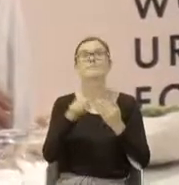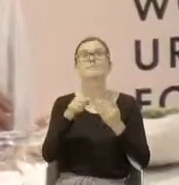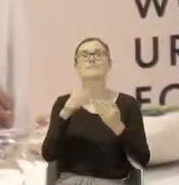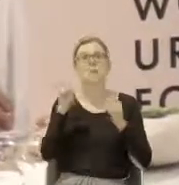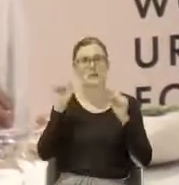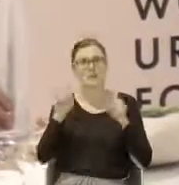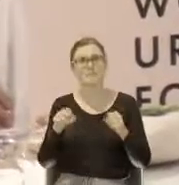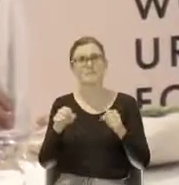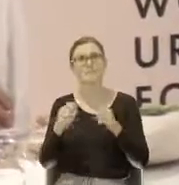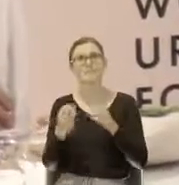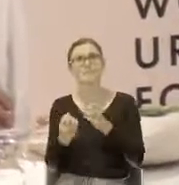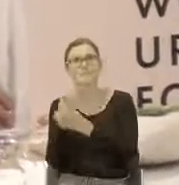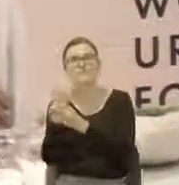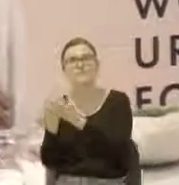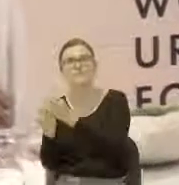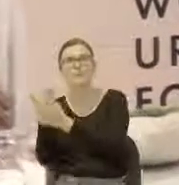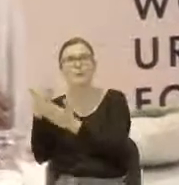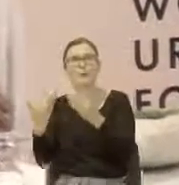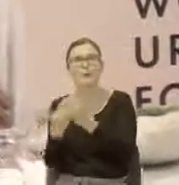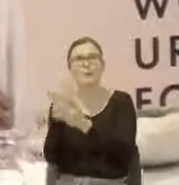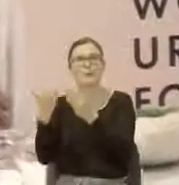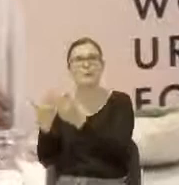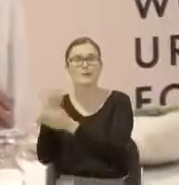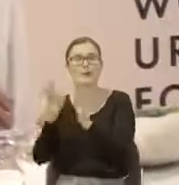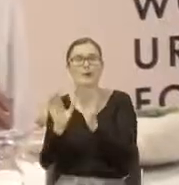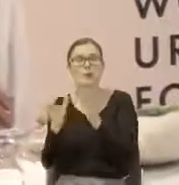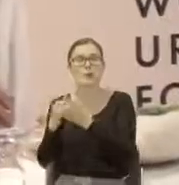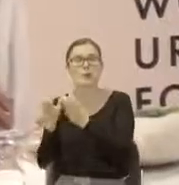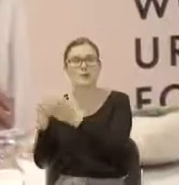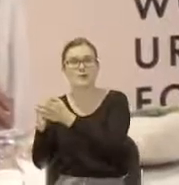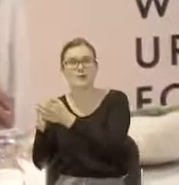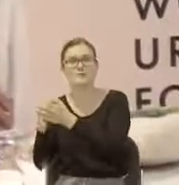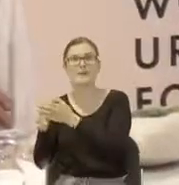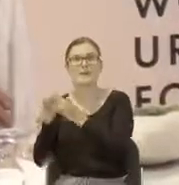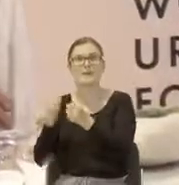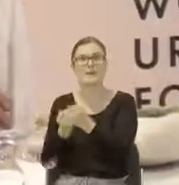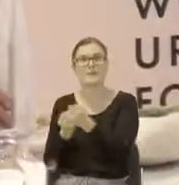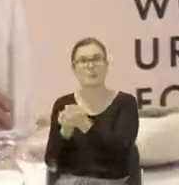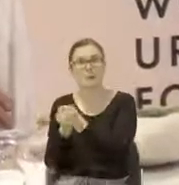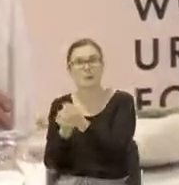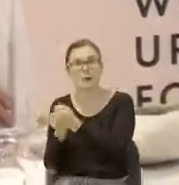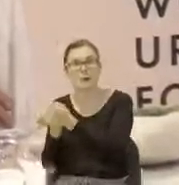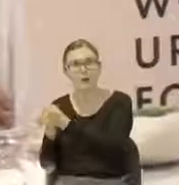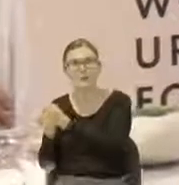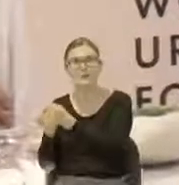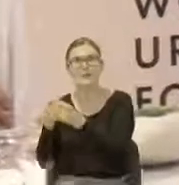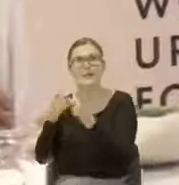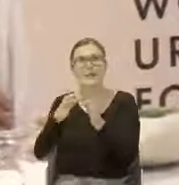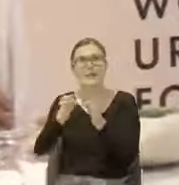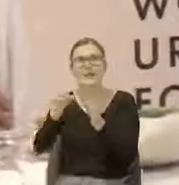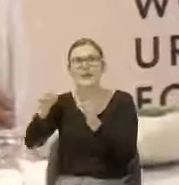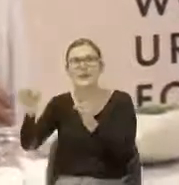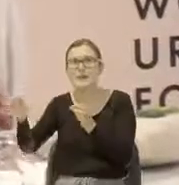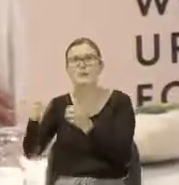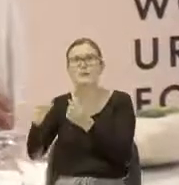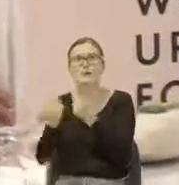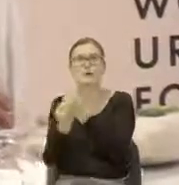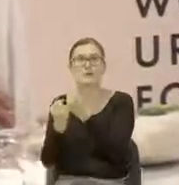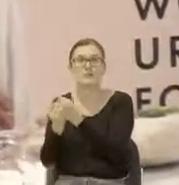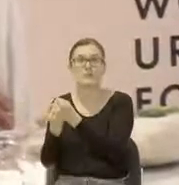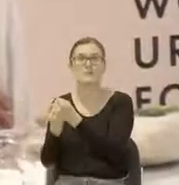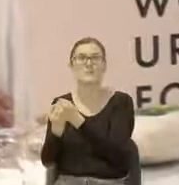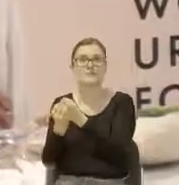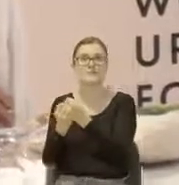governments. It is our hope that in the coming months, the Secretary General will launch the advisory group on local and regional governments. Importantly, it is